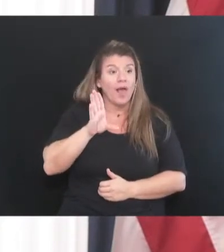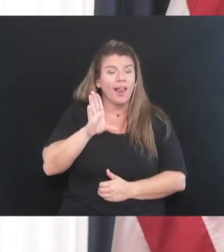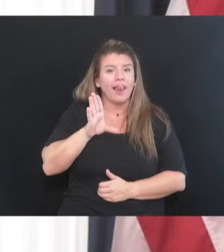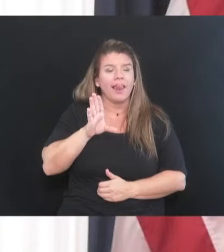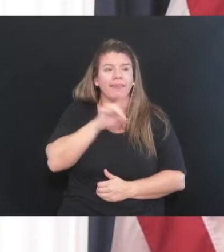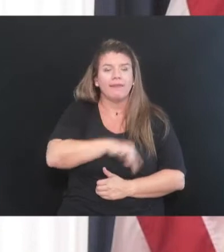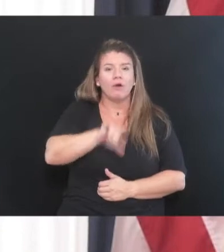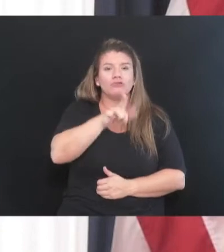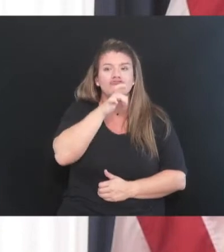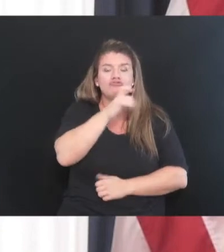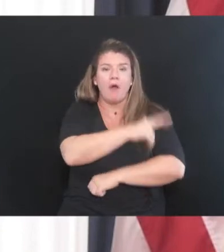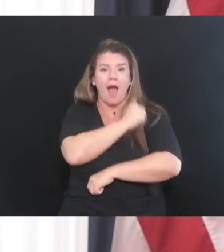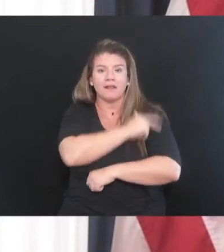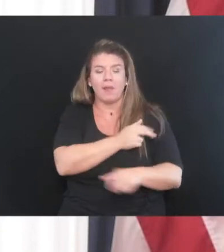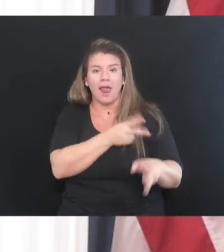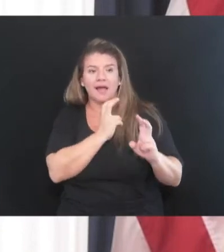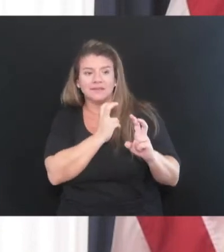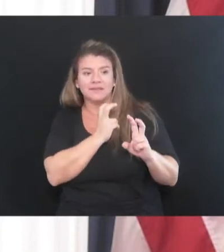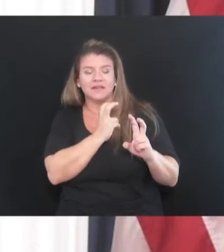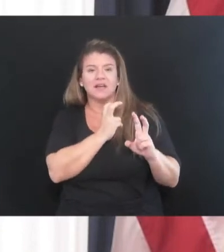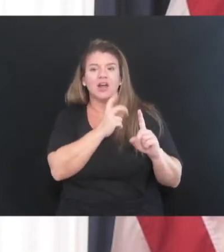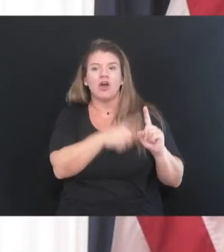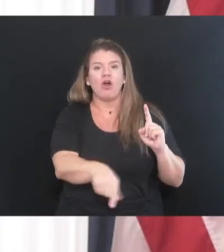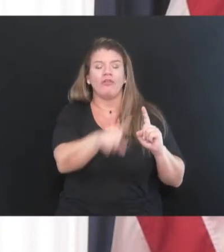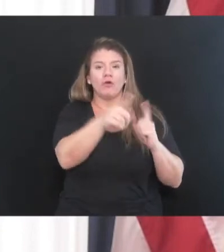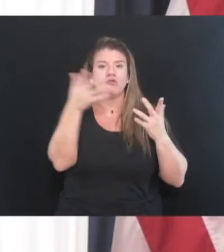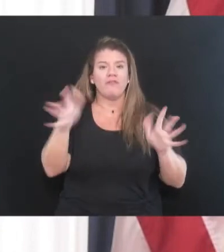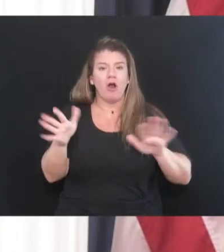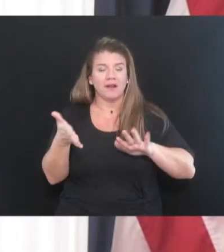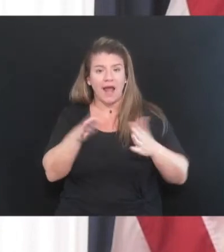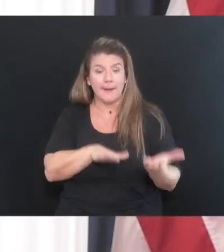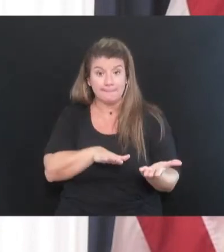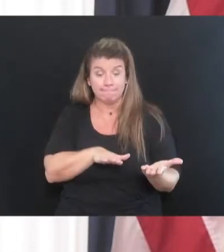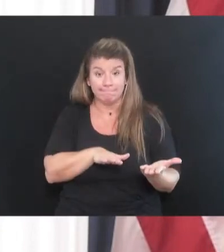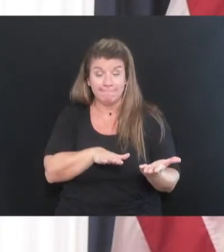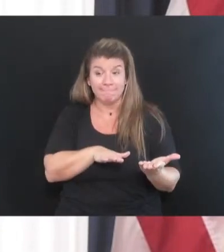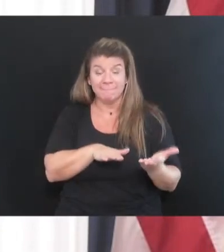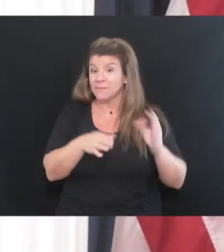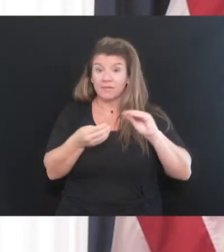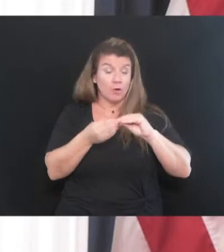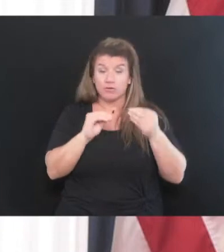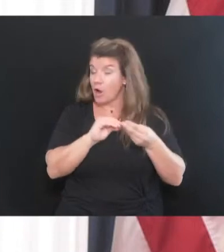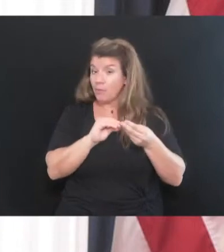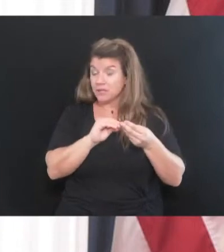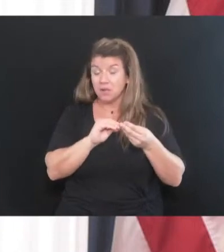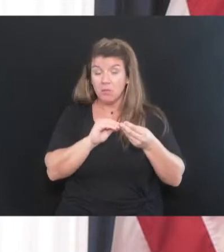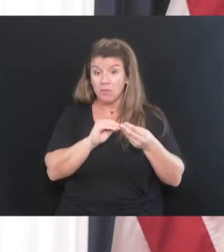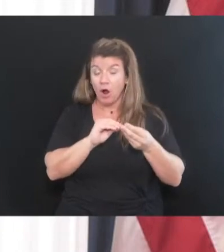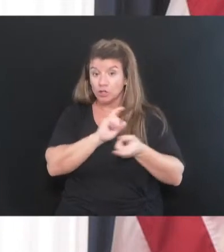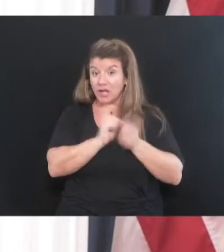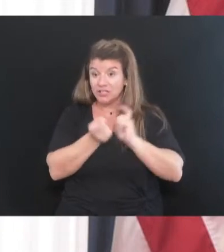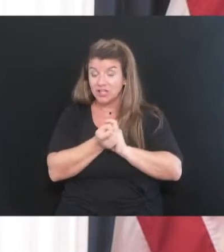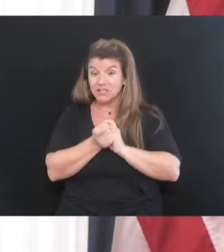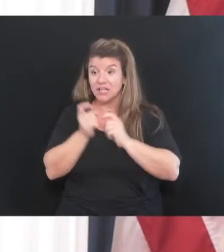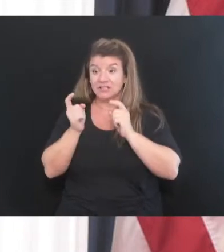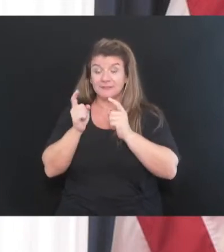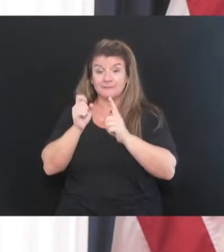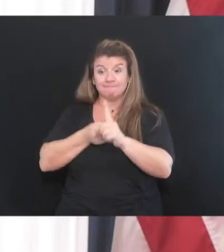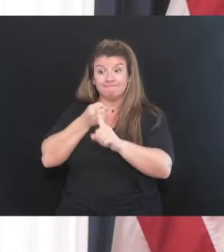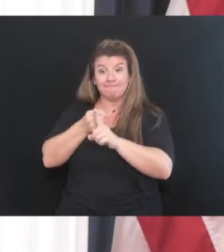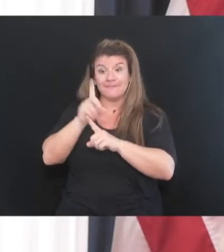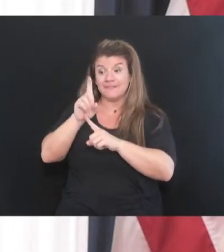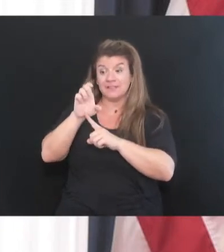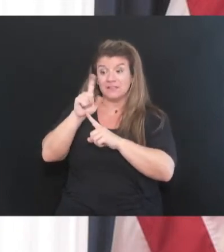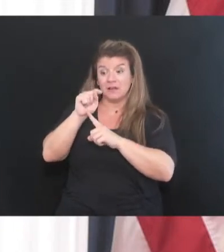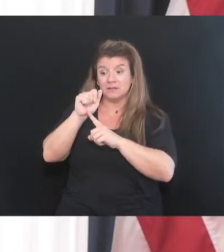that were hospitalized or those that have died. Now, those numbers are changing because of the Delta variant, but that's still the preponderance